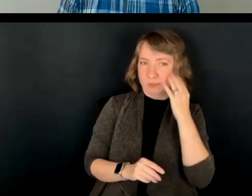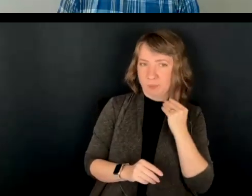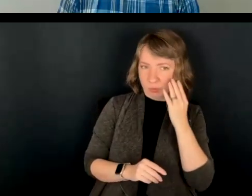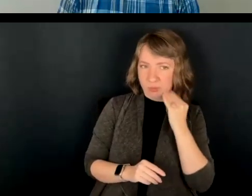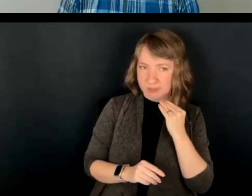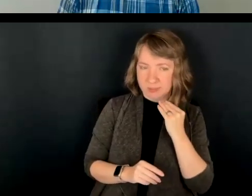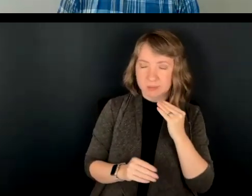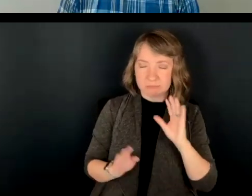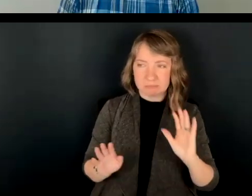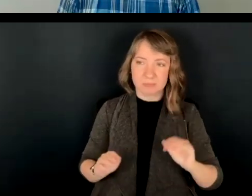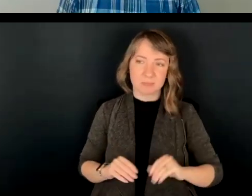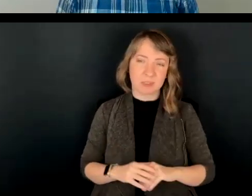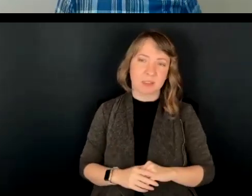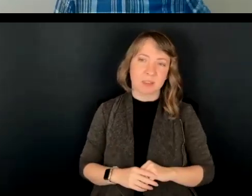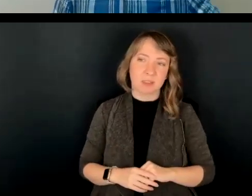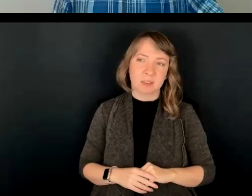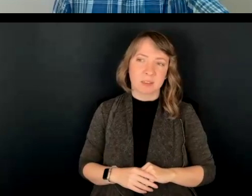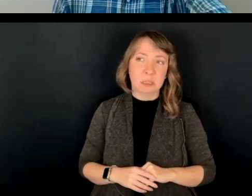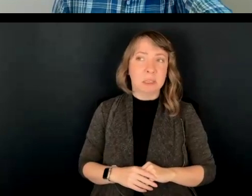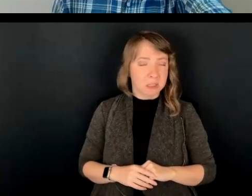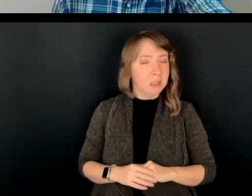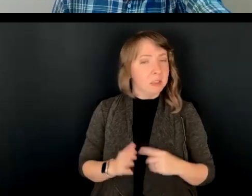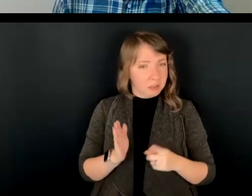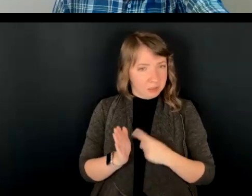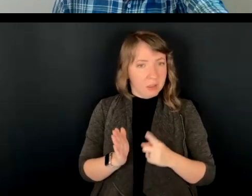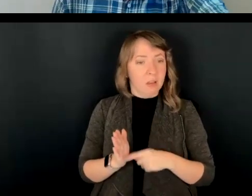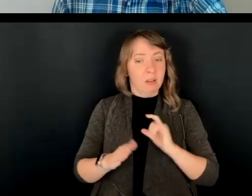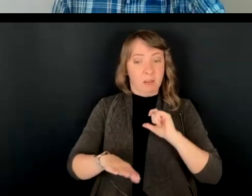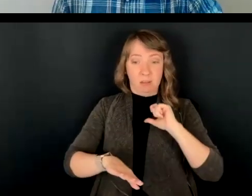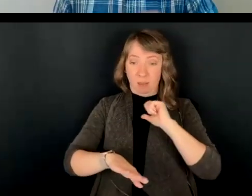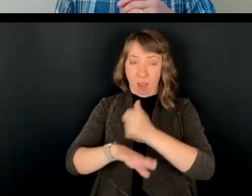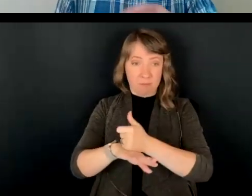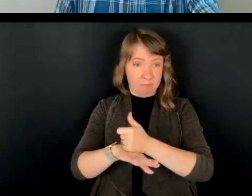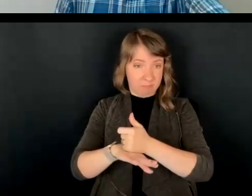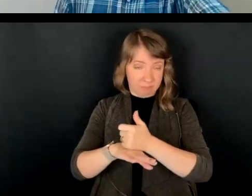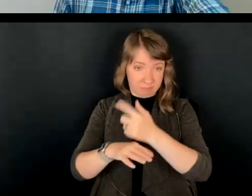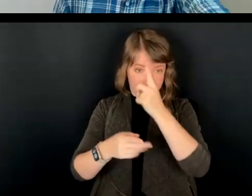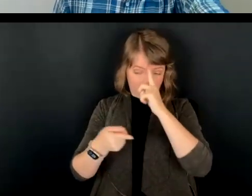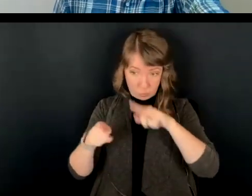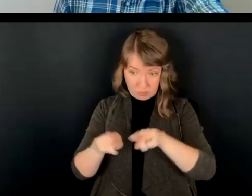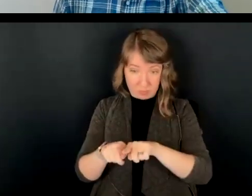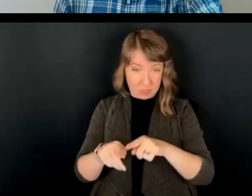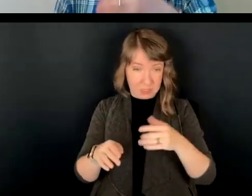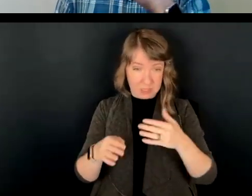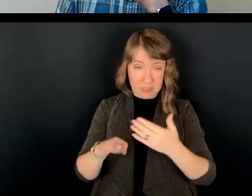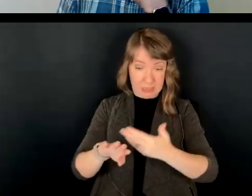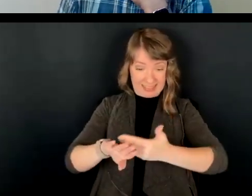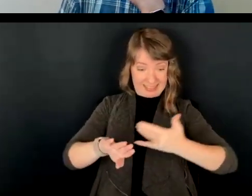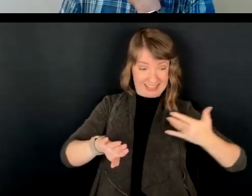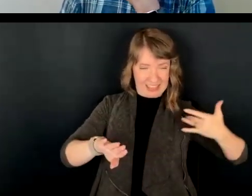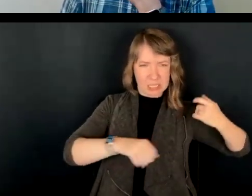we've had some agreements that have come into place after literally years of conversation, a couple of